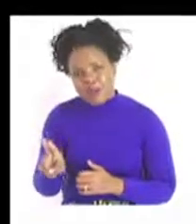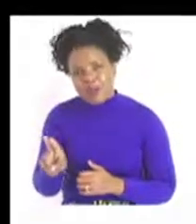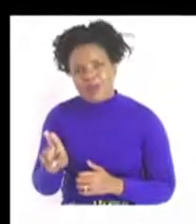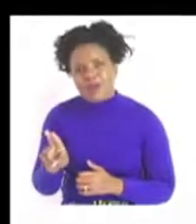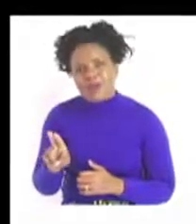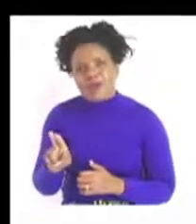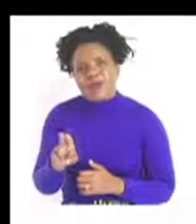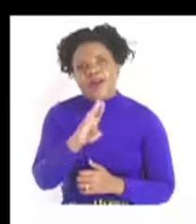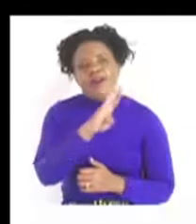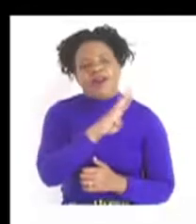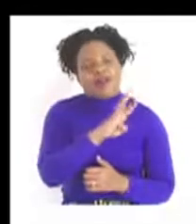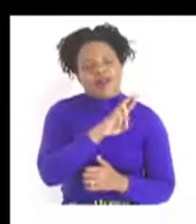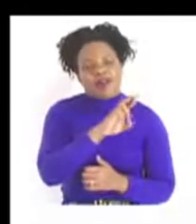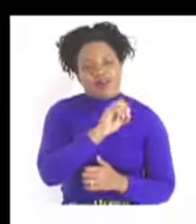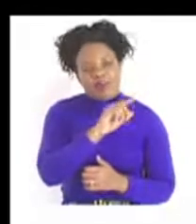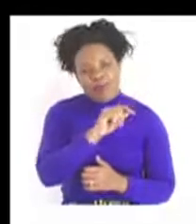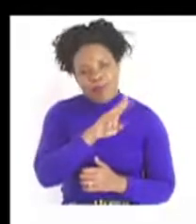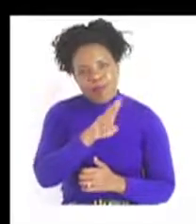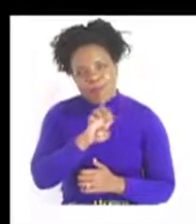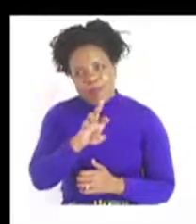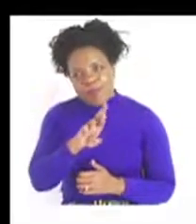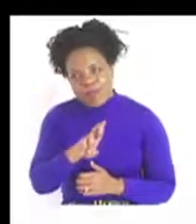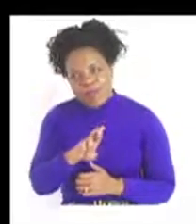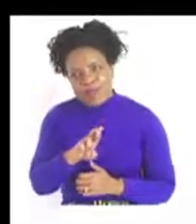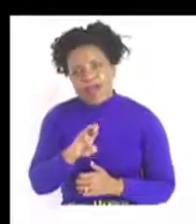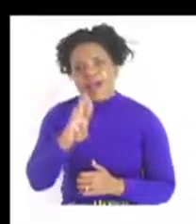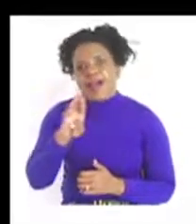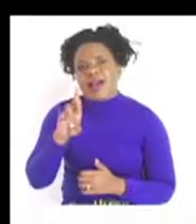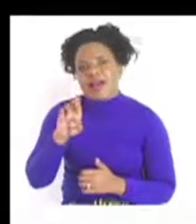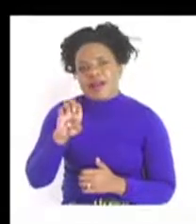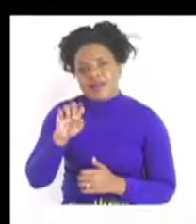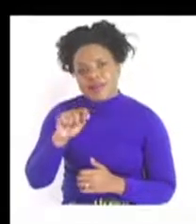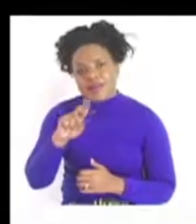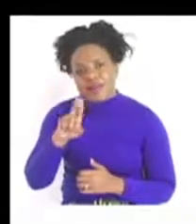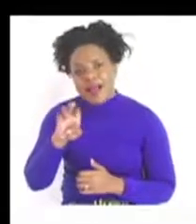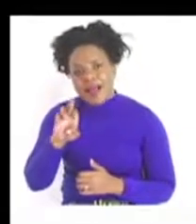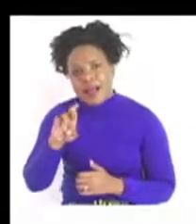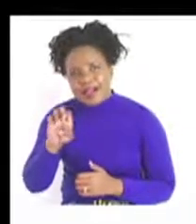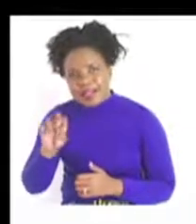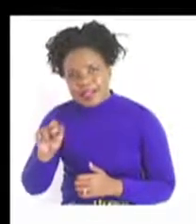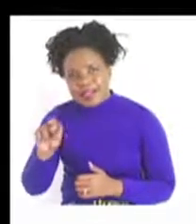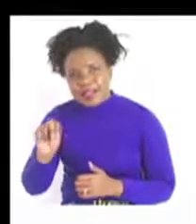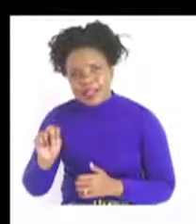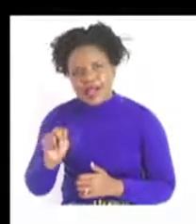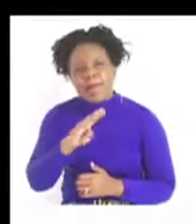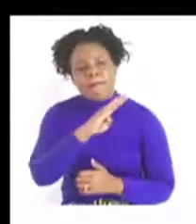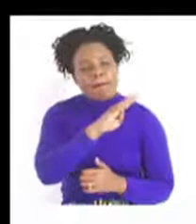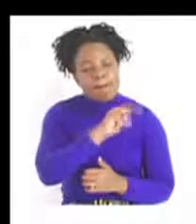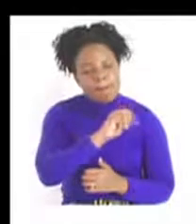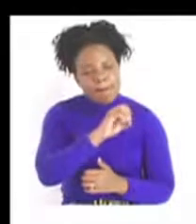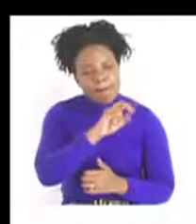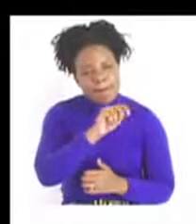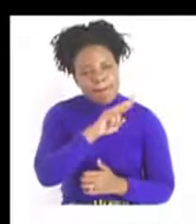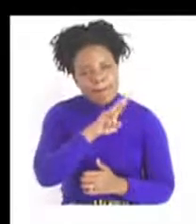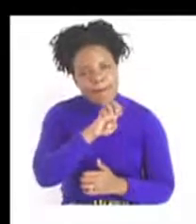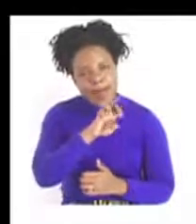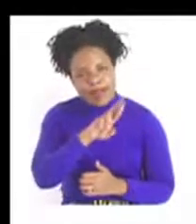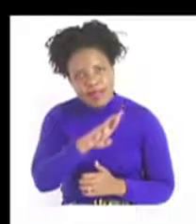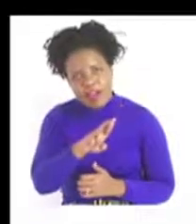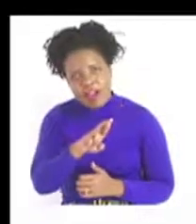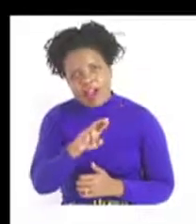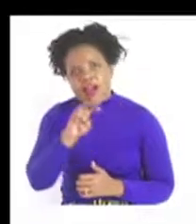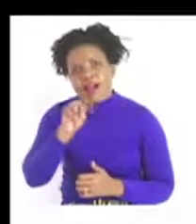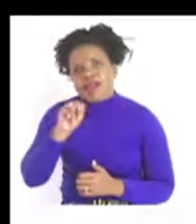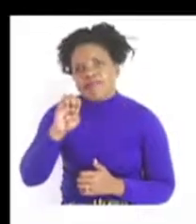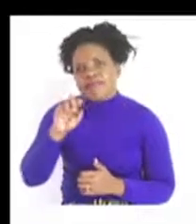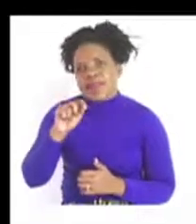house. We speak of a brother and also of brethren. But though we say mother,